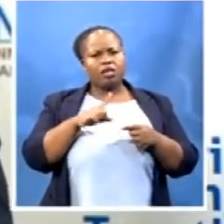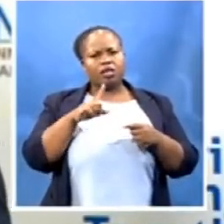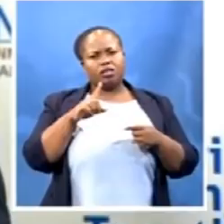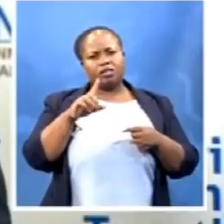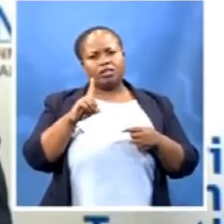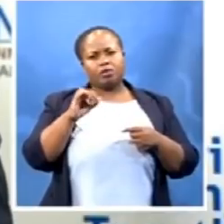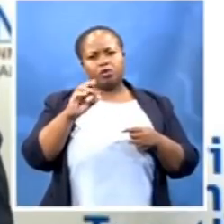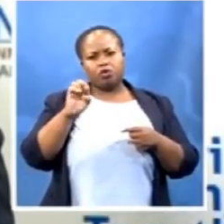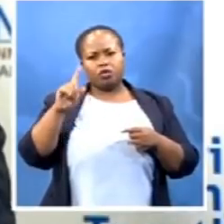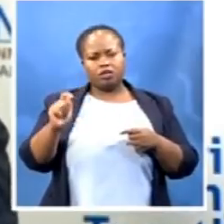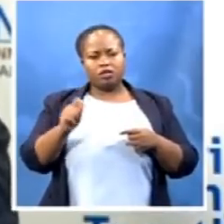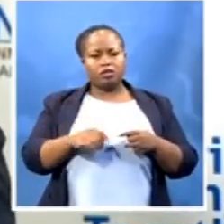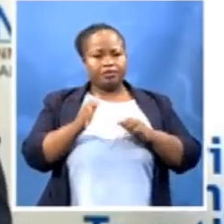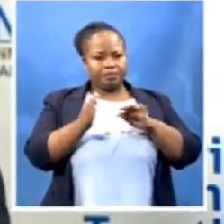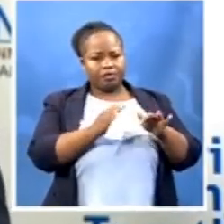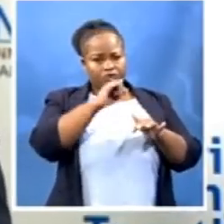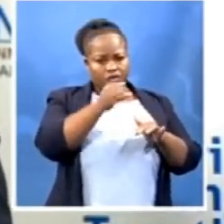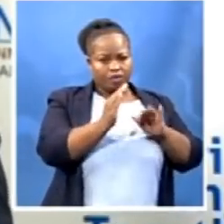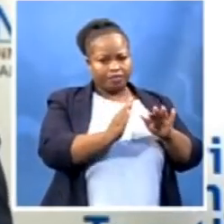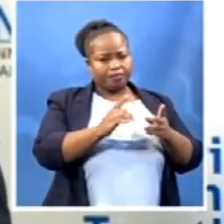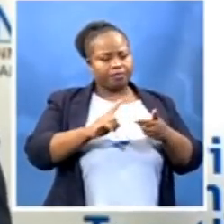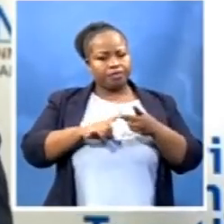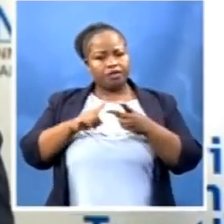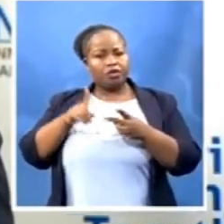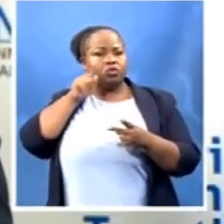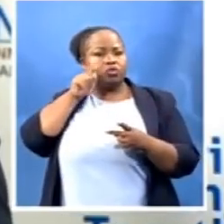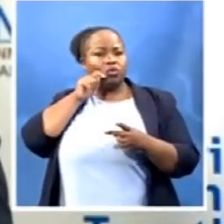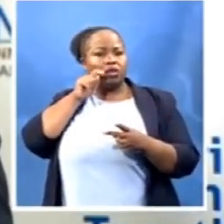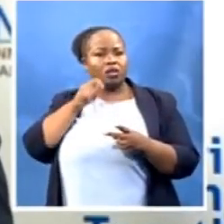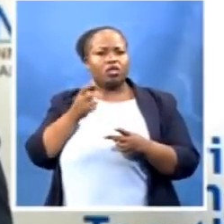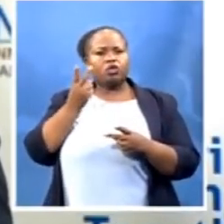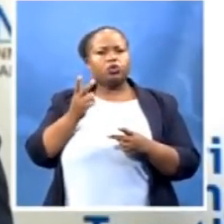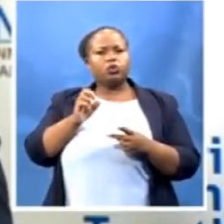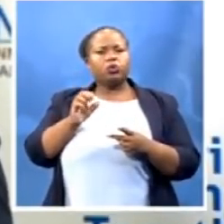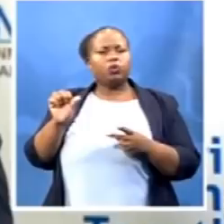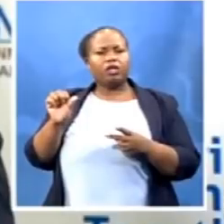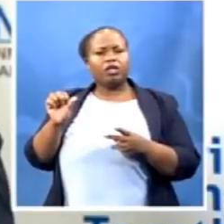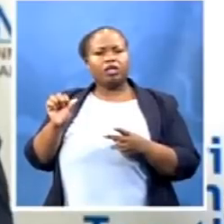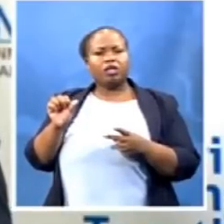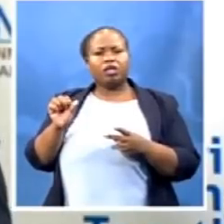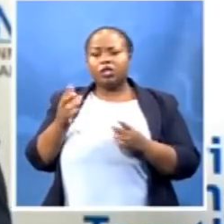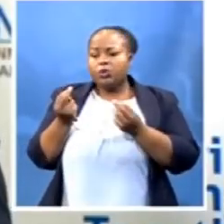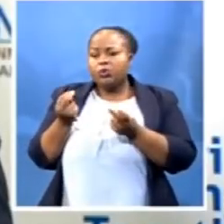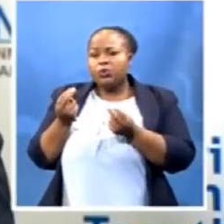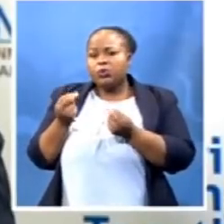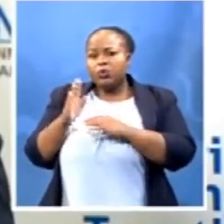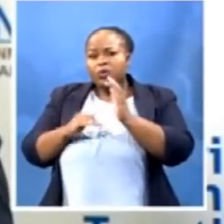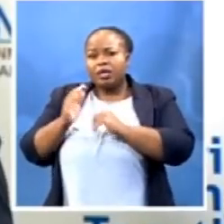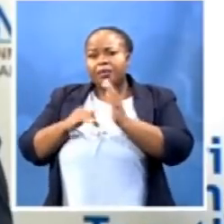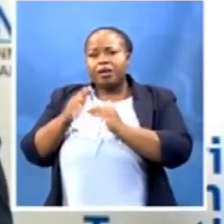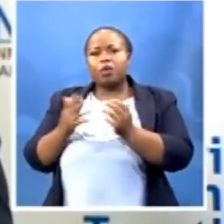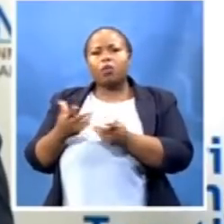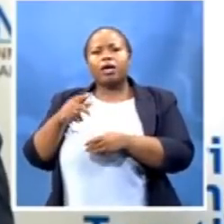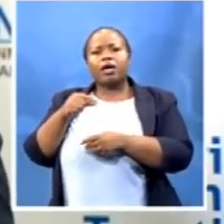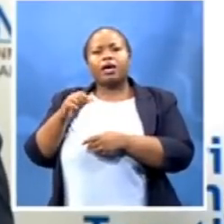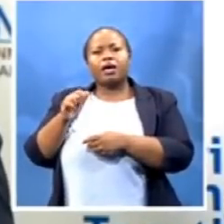a sprawling 2-week-old informal settlement around Garankuwa and reports of invasions around